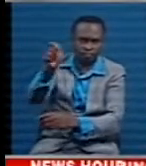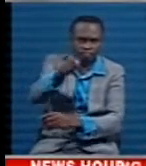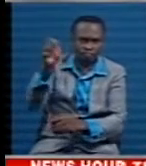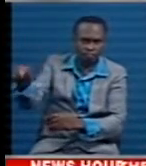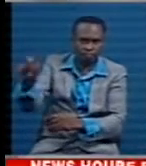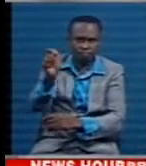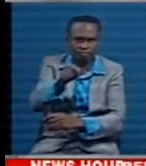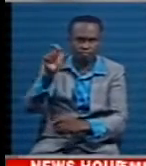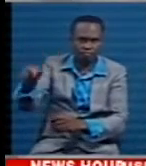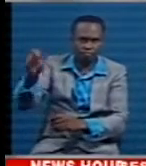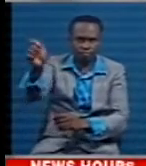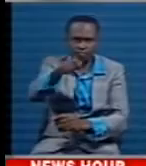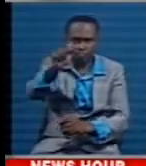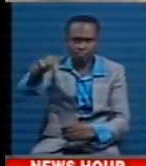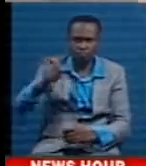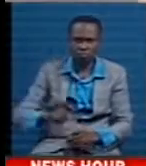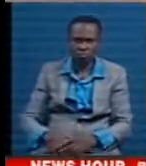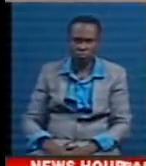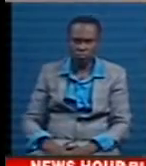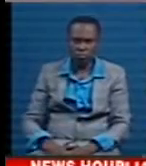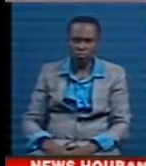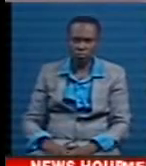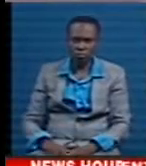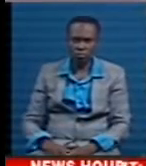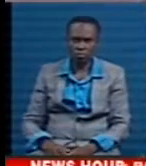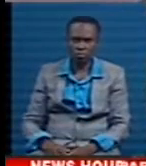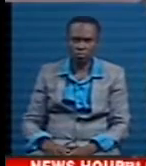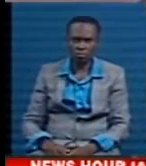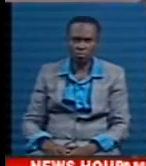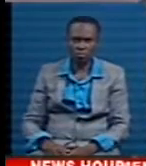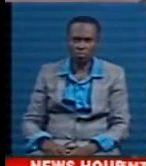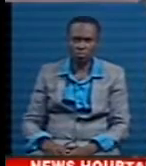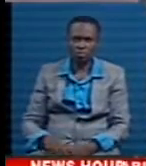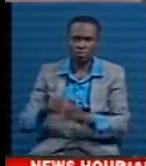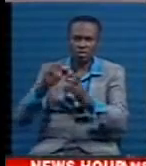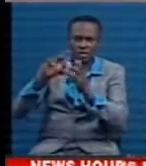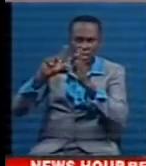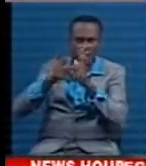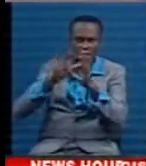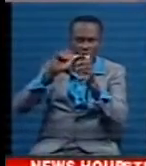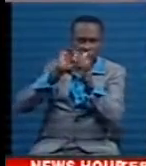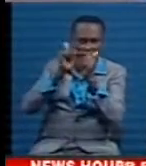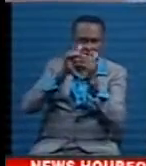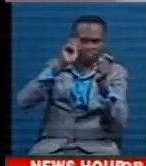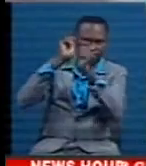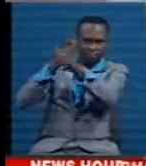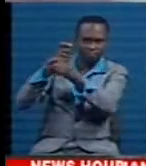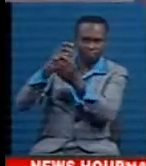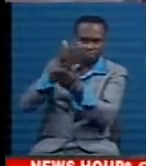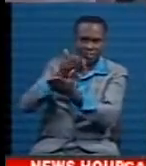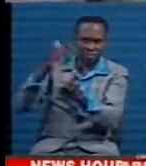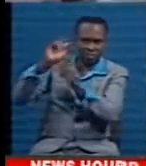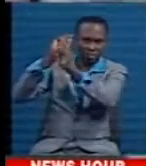corporate bodies responded to the call of helping the cause at hand, aside the donations which could be made on